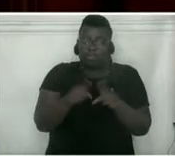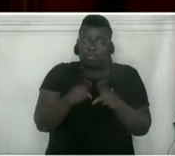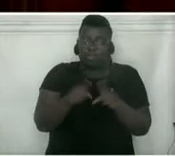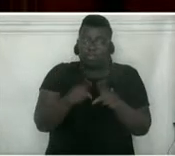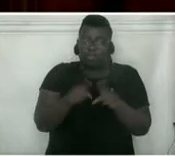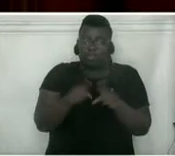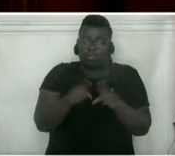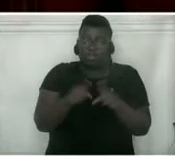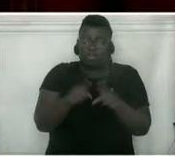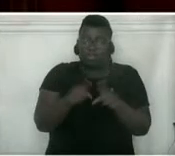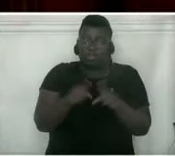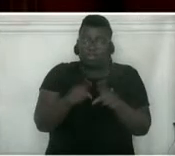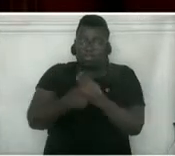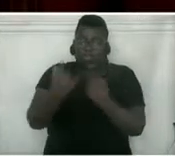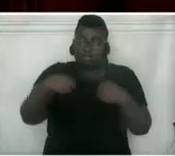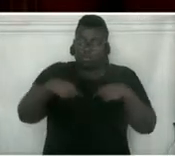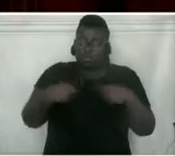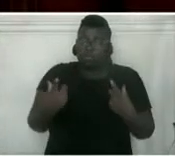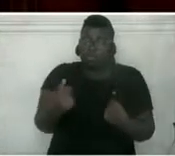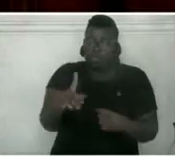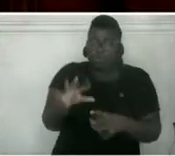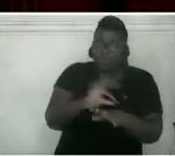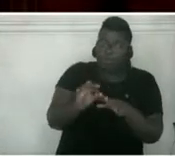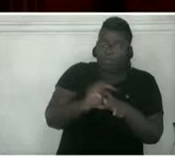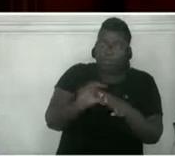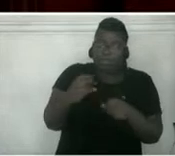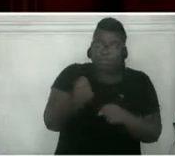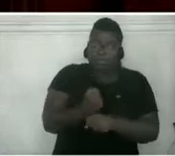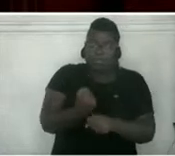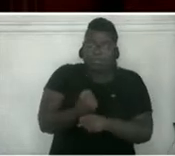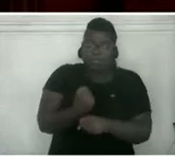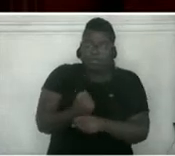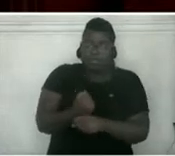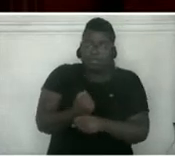infrastructure project, we plan to create more than